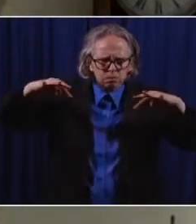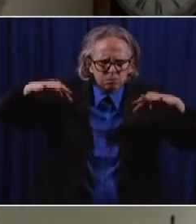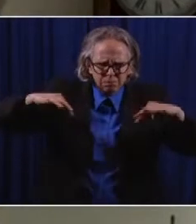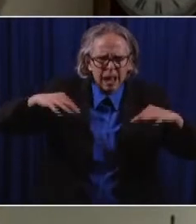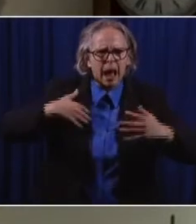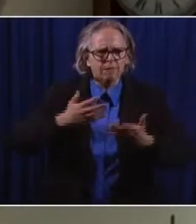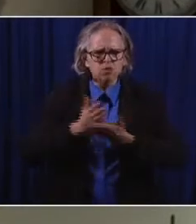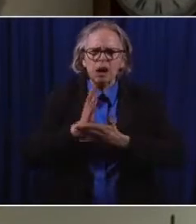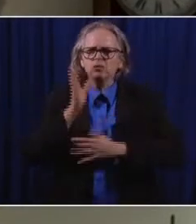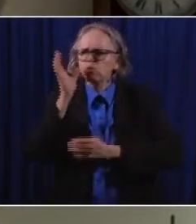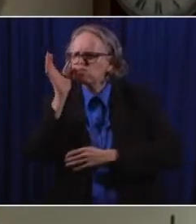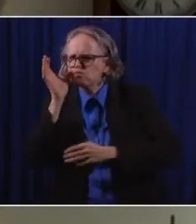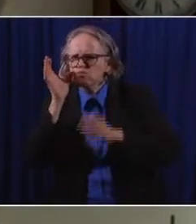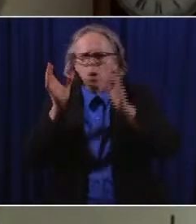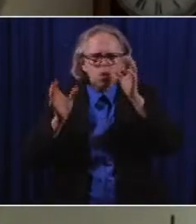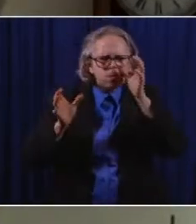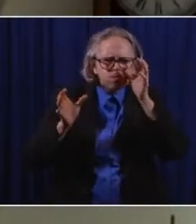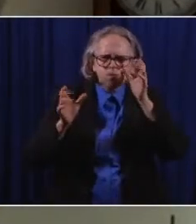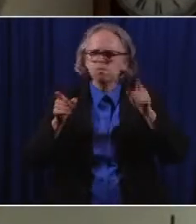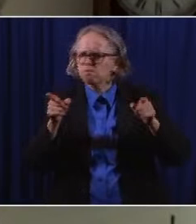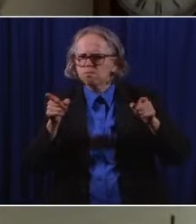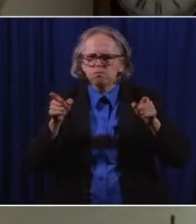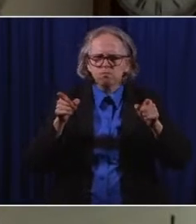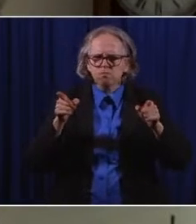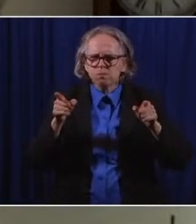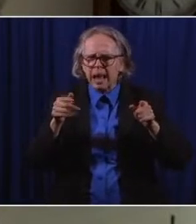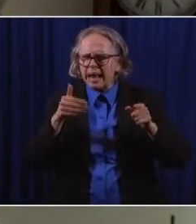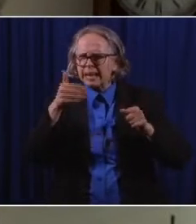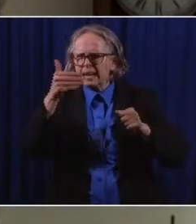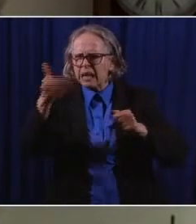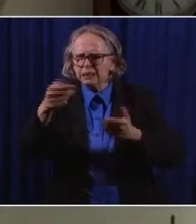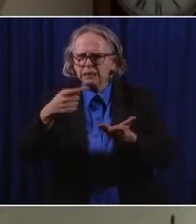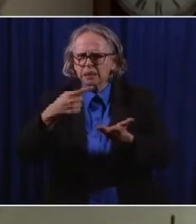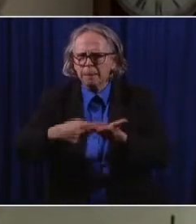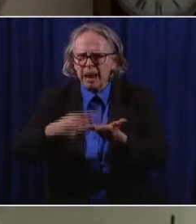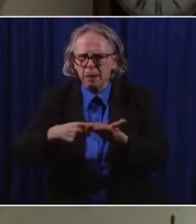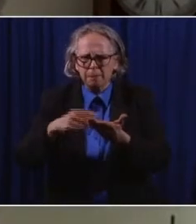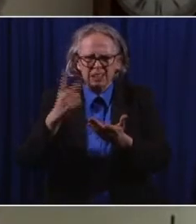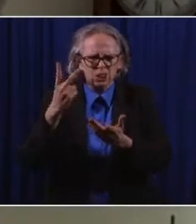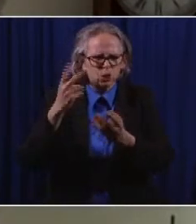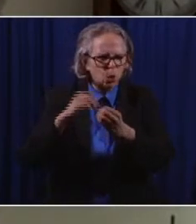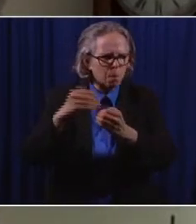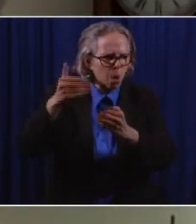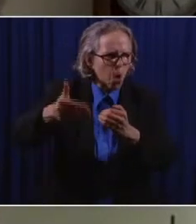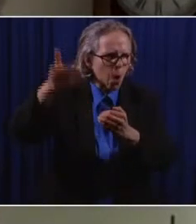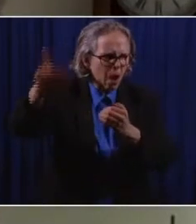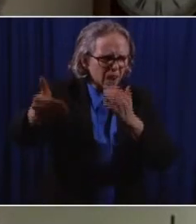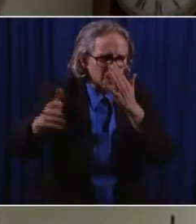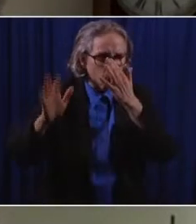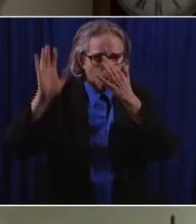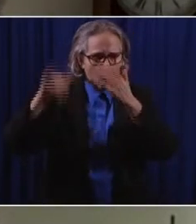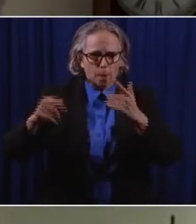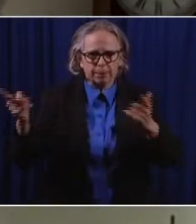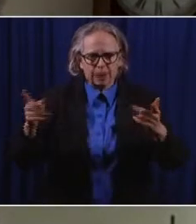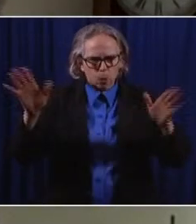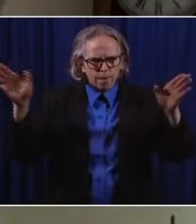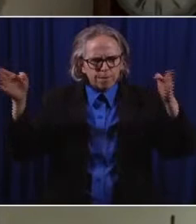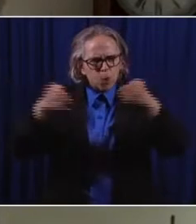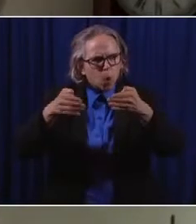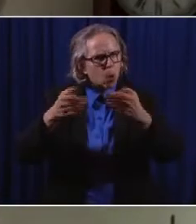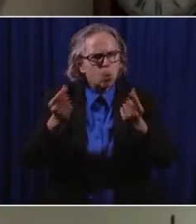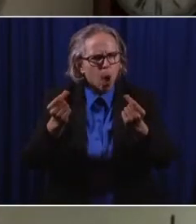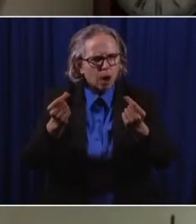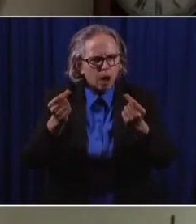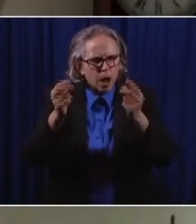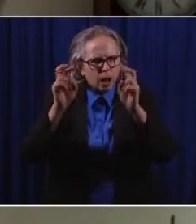debate, and then there's 2 more presidential, I believe, that they would focus on those differences. I think